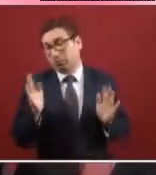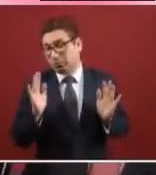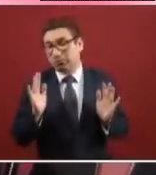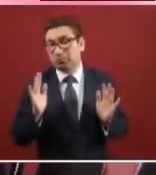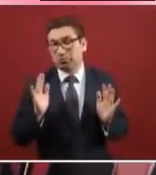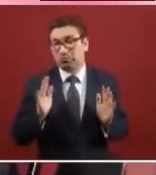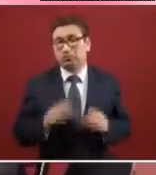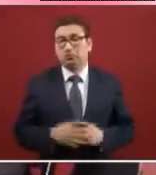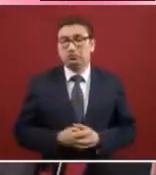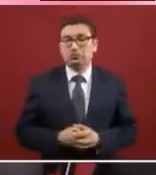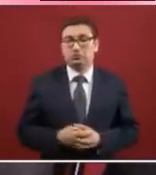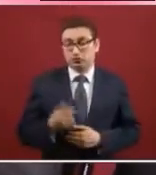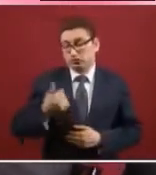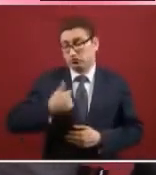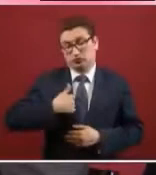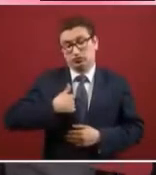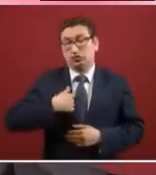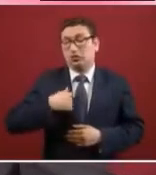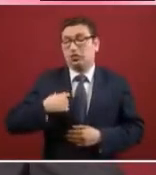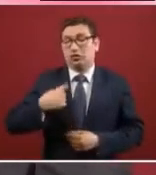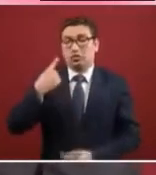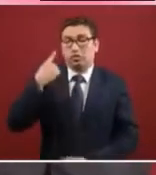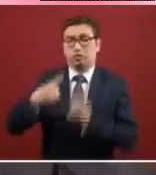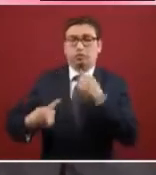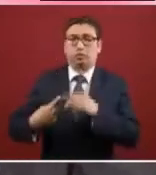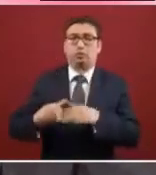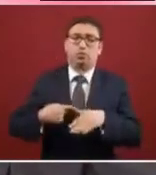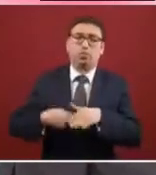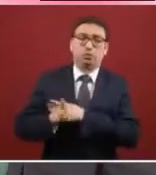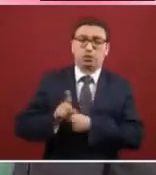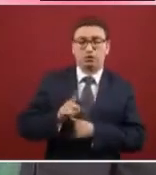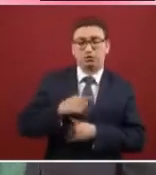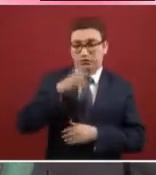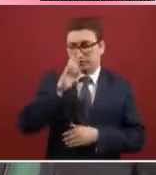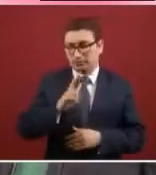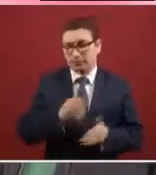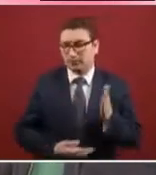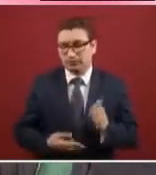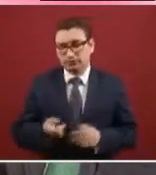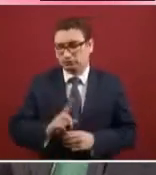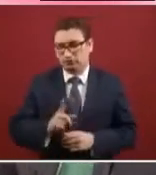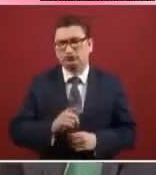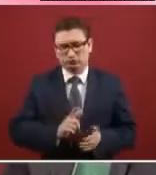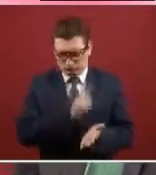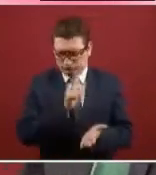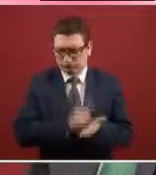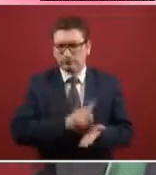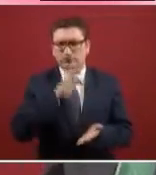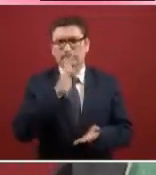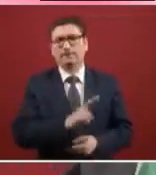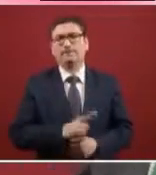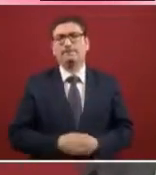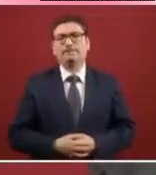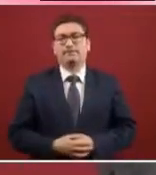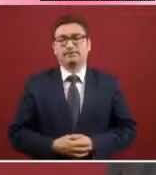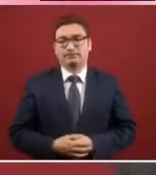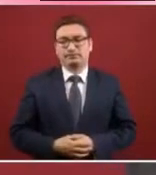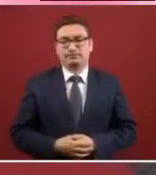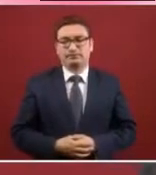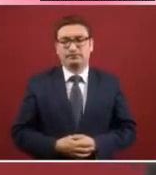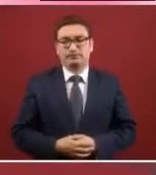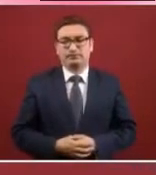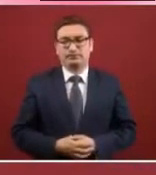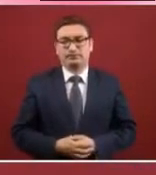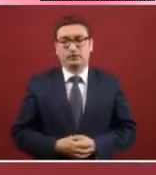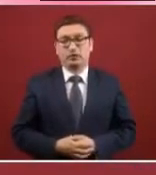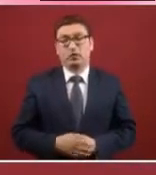because no they'll accuse me that I don't respect el marco legal, the legal de parameters of